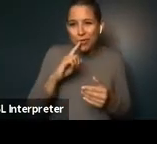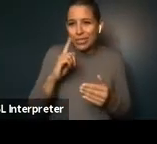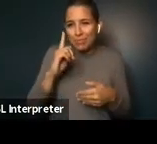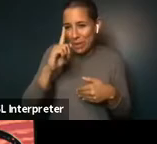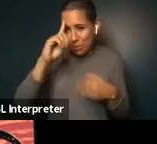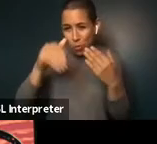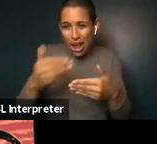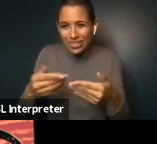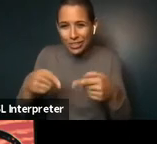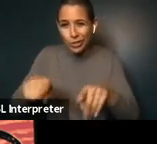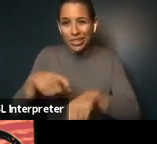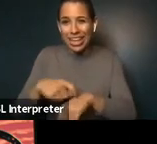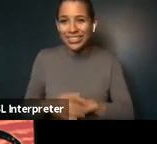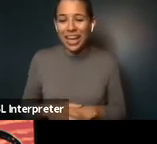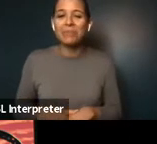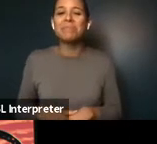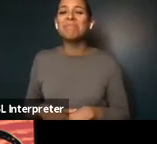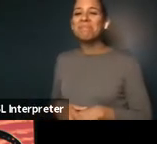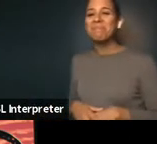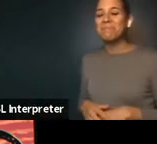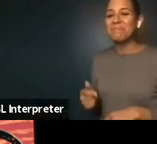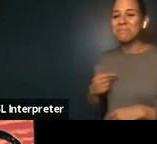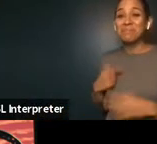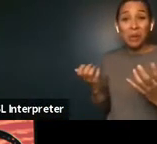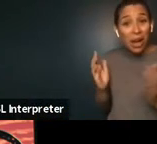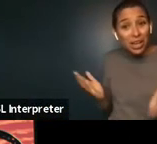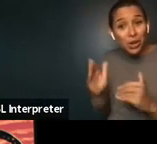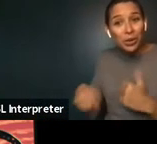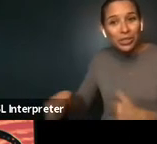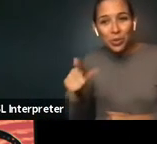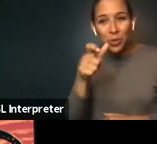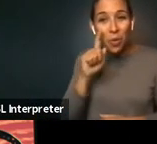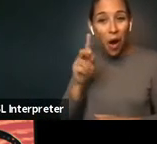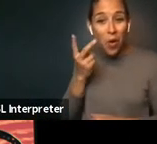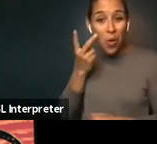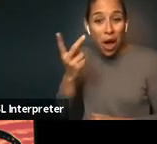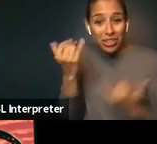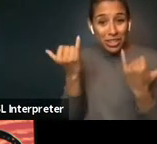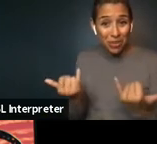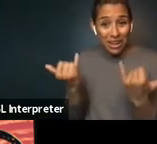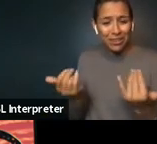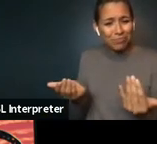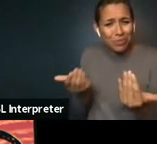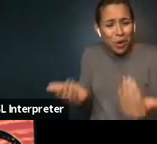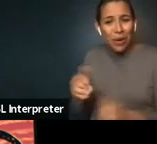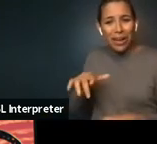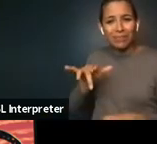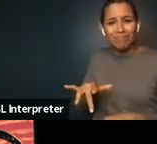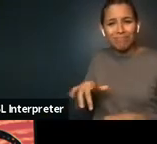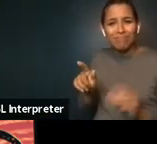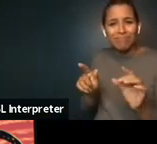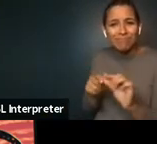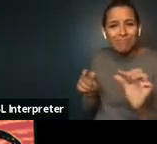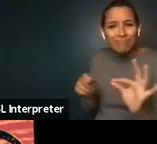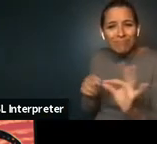um, so at first I want to encourage everyone who's watching to go ahead and submit questions in the Q&A. Um, yeah, we'll have some